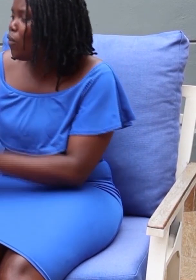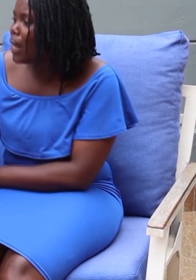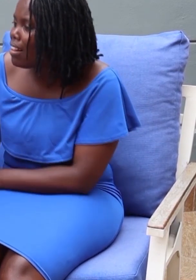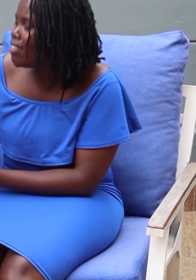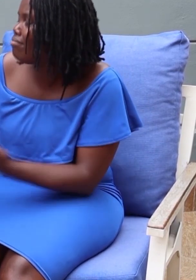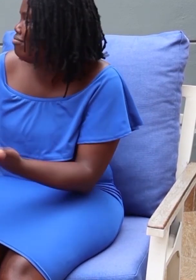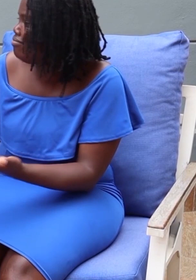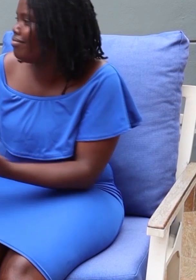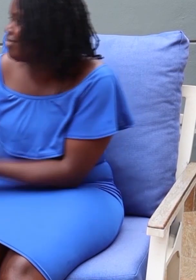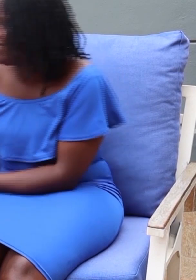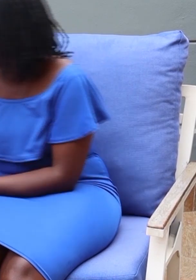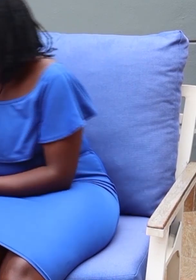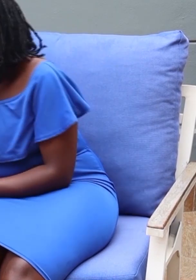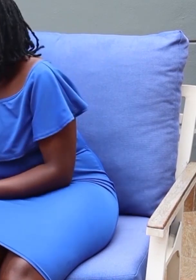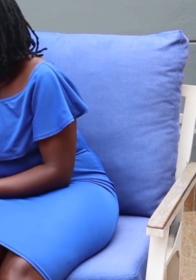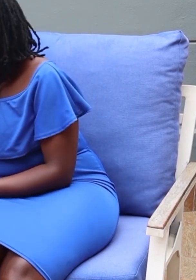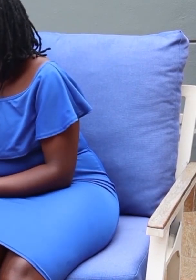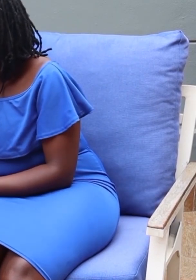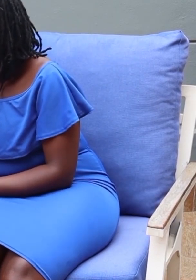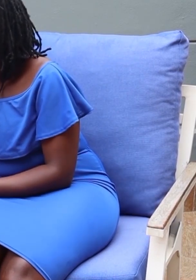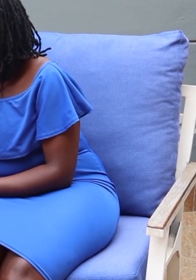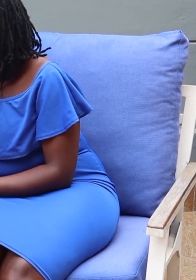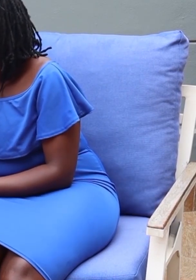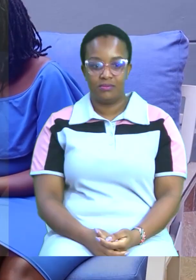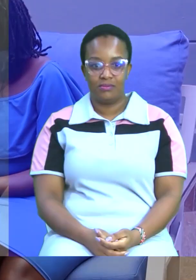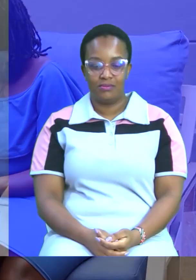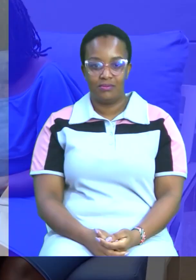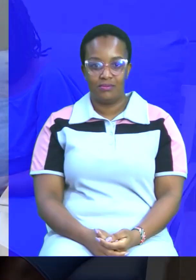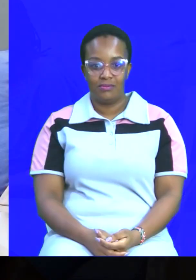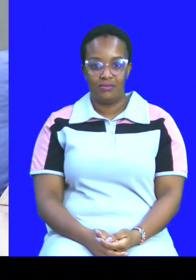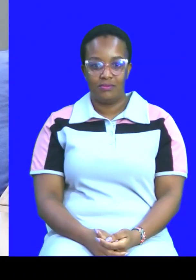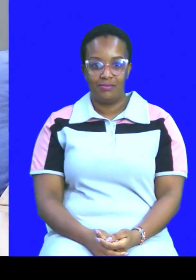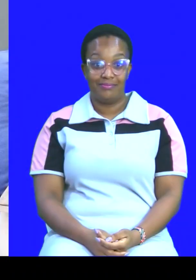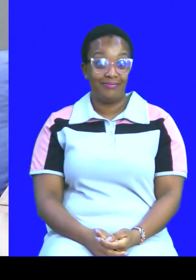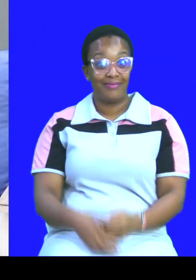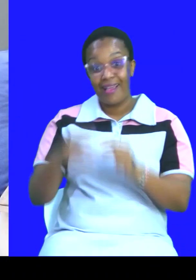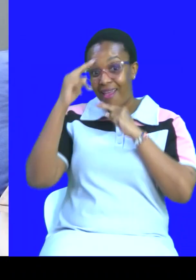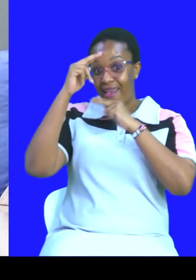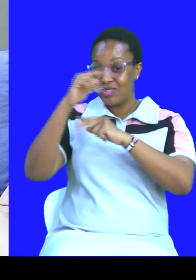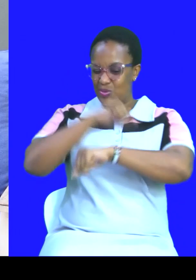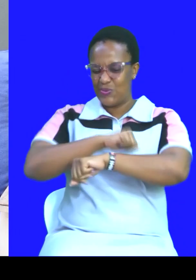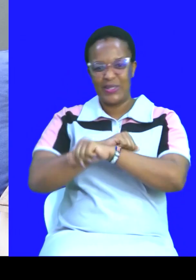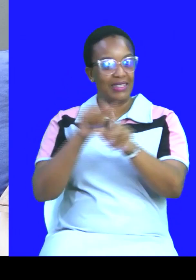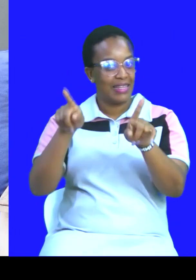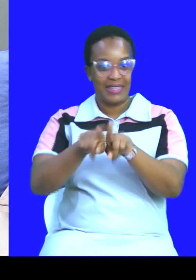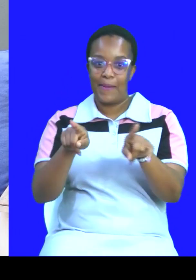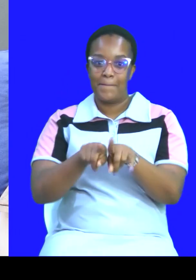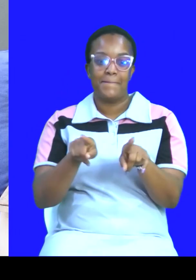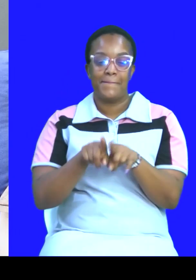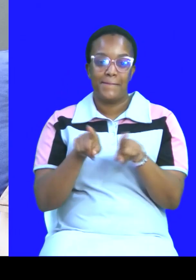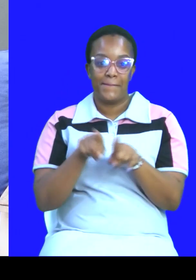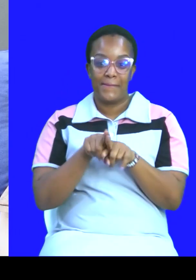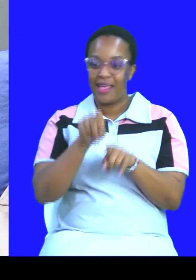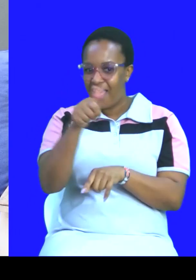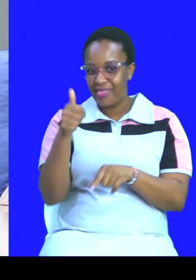child, but right now you are a teenager. So, how was high school? Yeah, high school was the same. My fellow